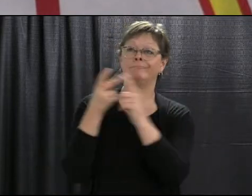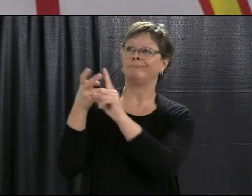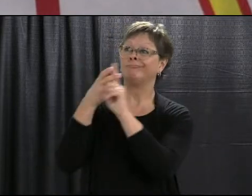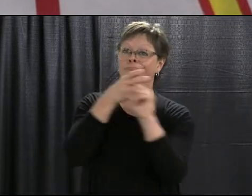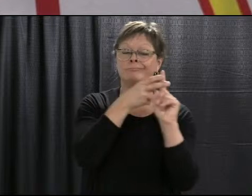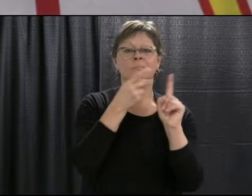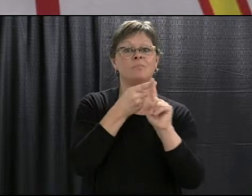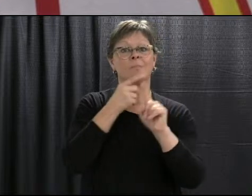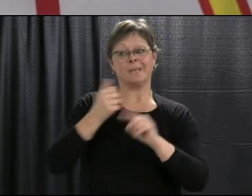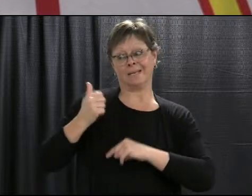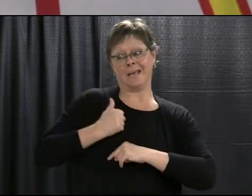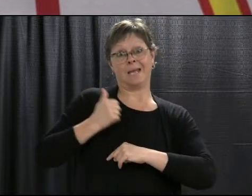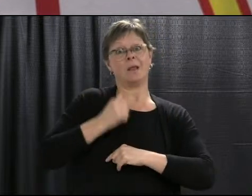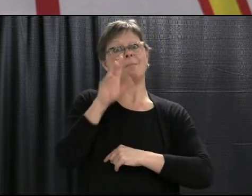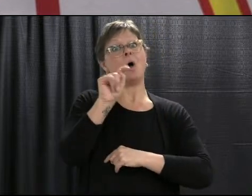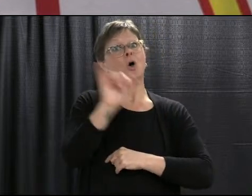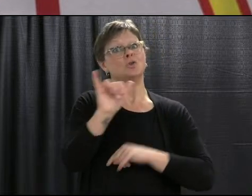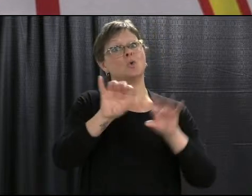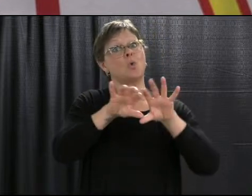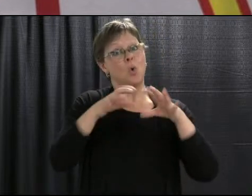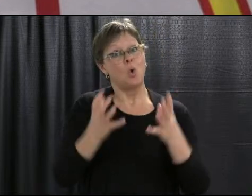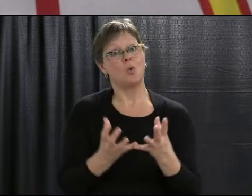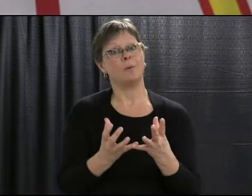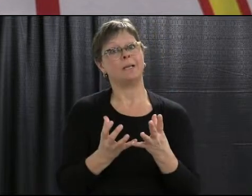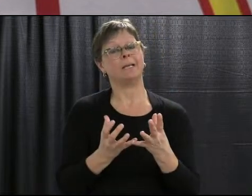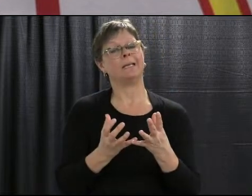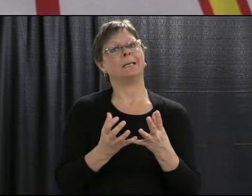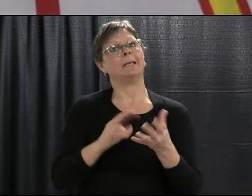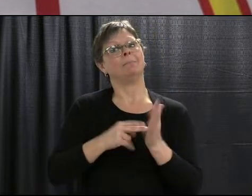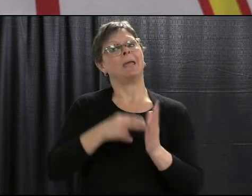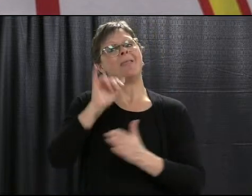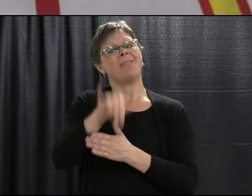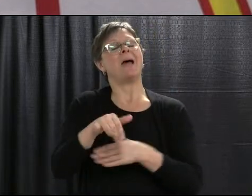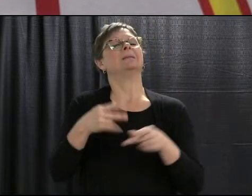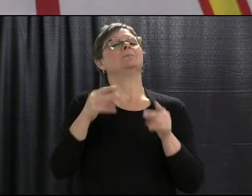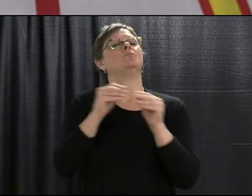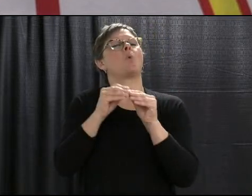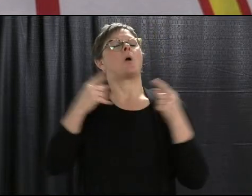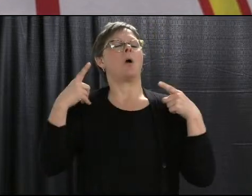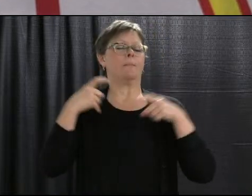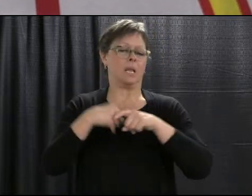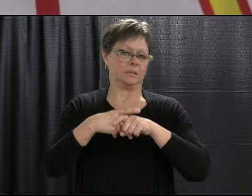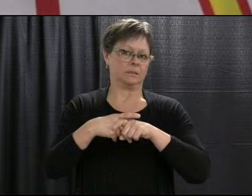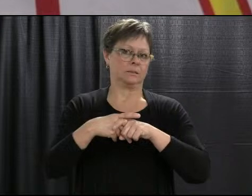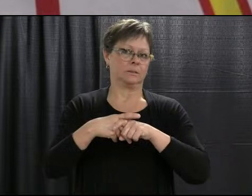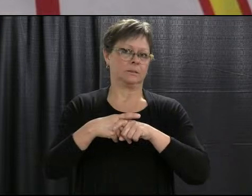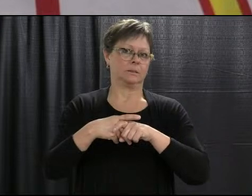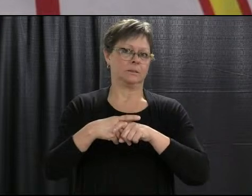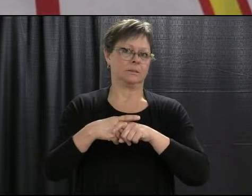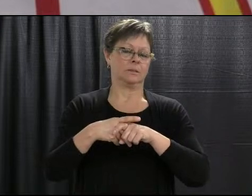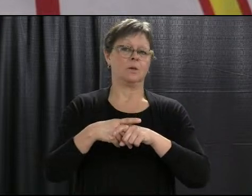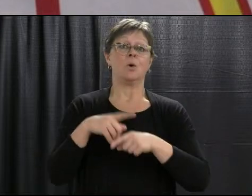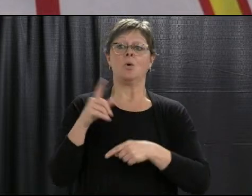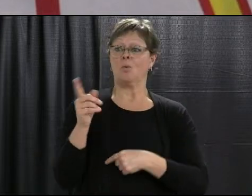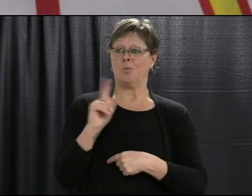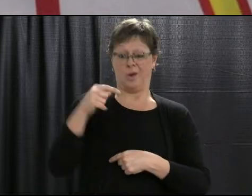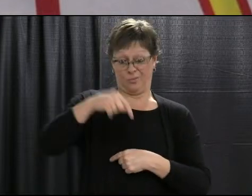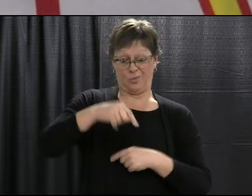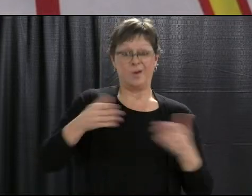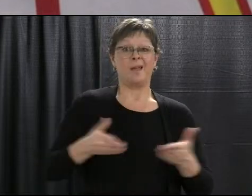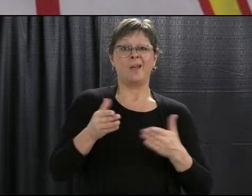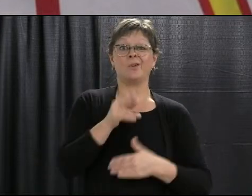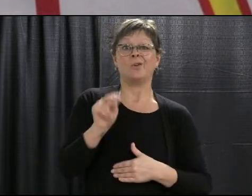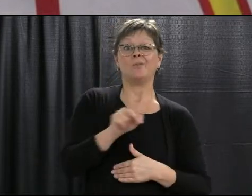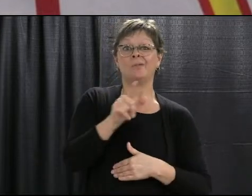has added a layer of complexity to this. Because of our demographics, we had more